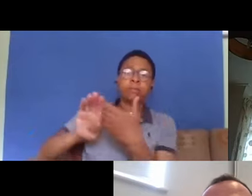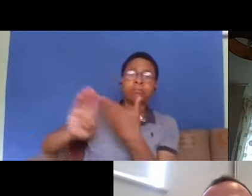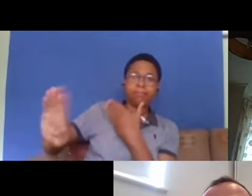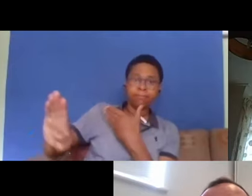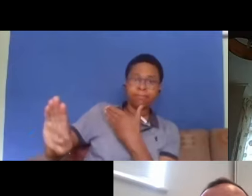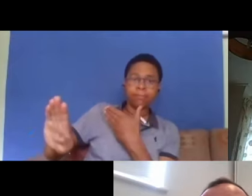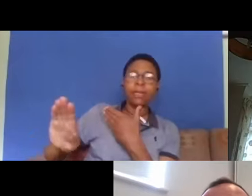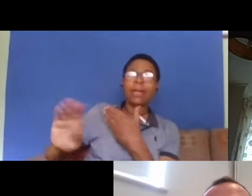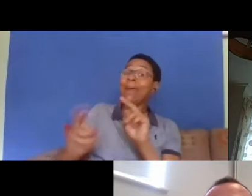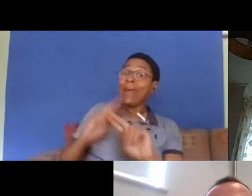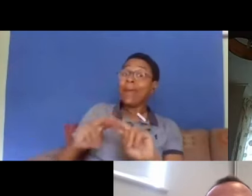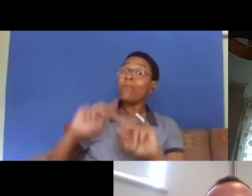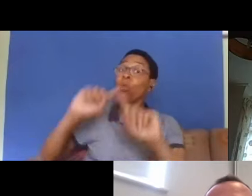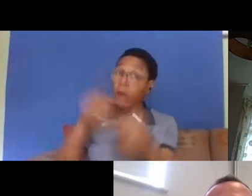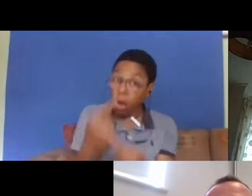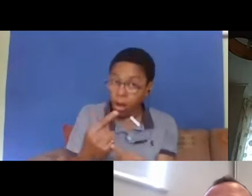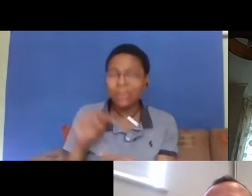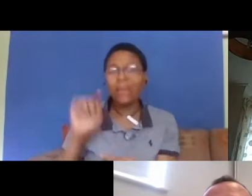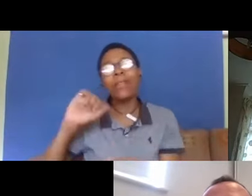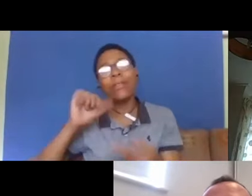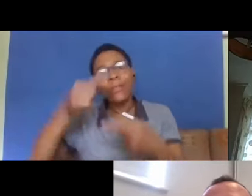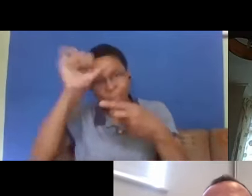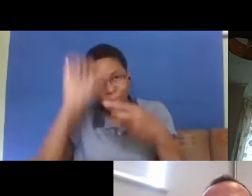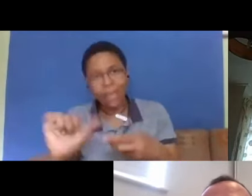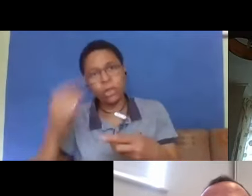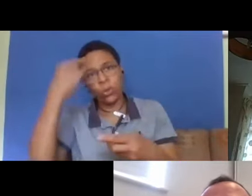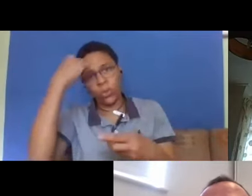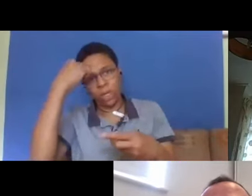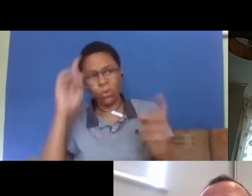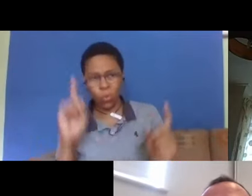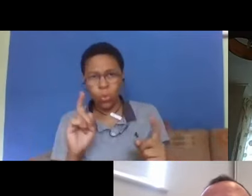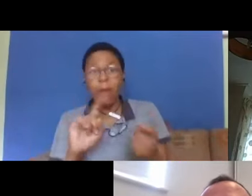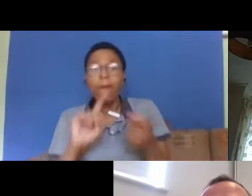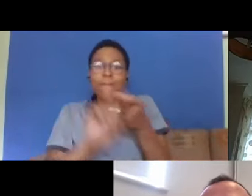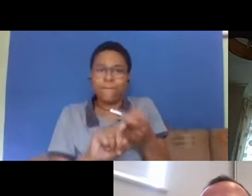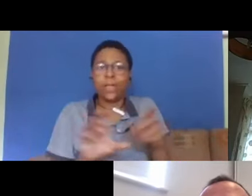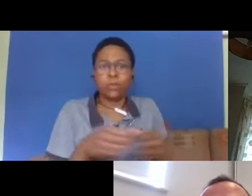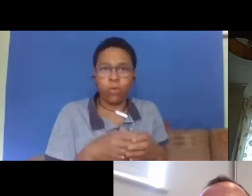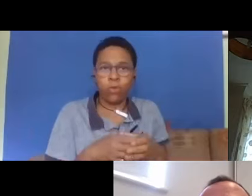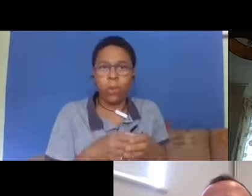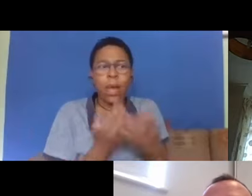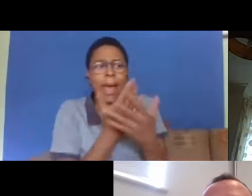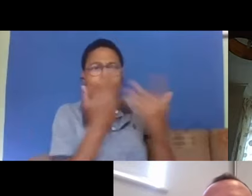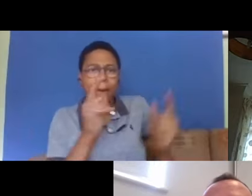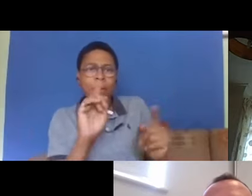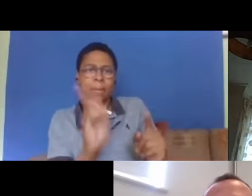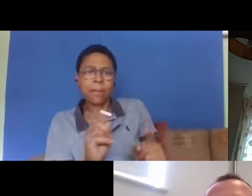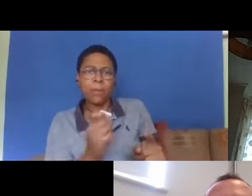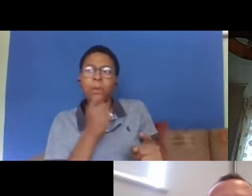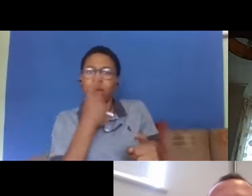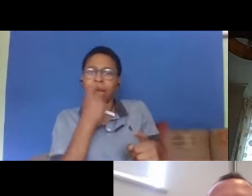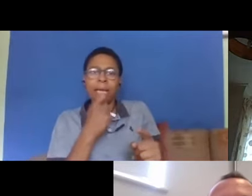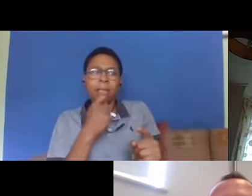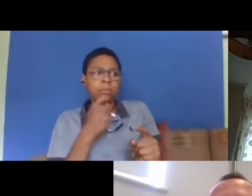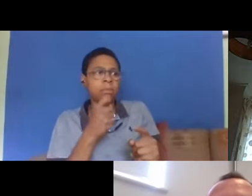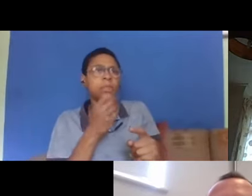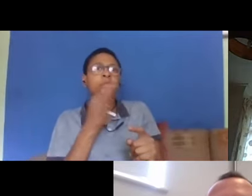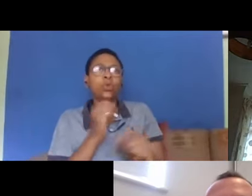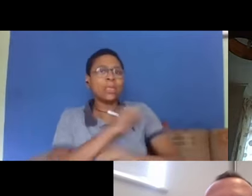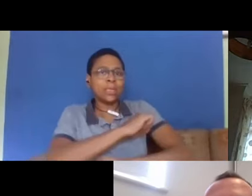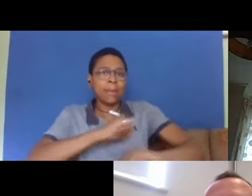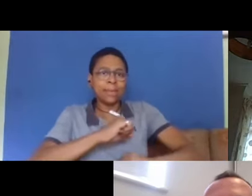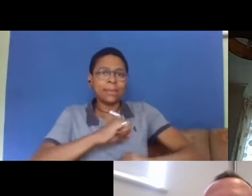thinking about the space that's available and how many people are able to maintain social distance in that space.